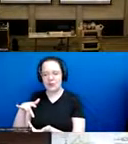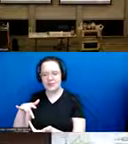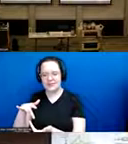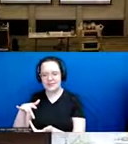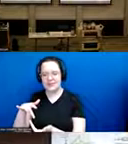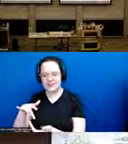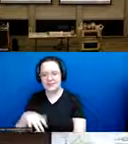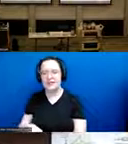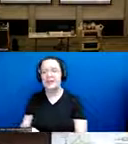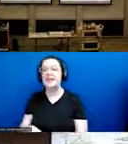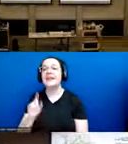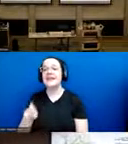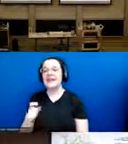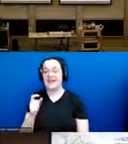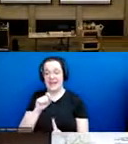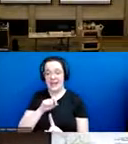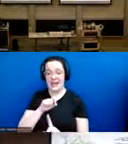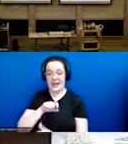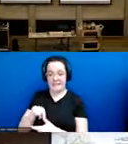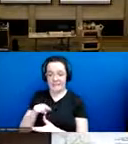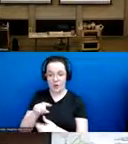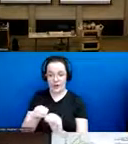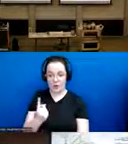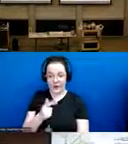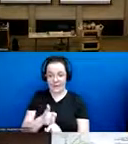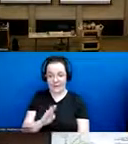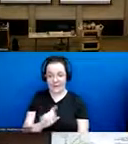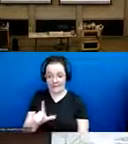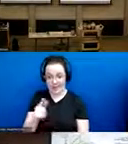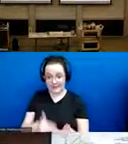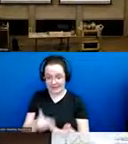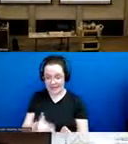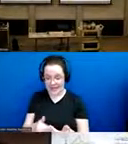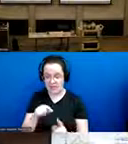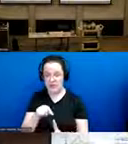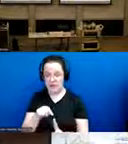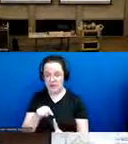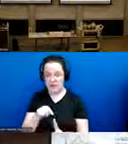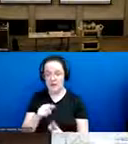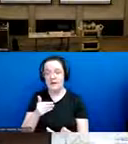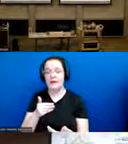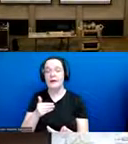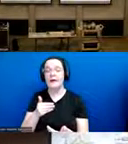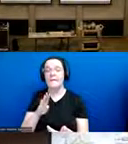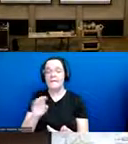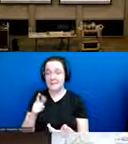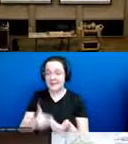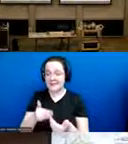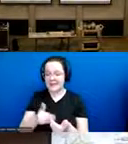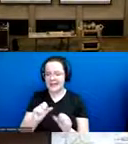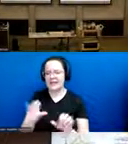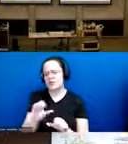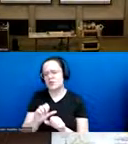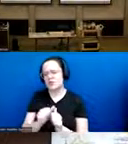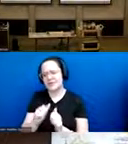inputs. Input number one is going to be the Bell state, right? So then this Bell state can be done with one of these systems, like the one that I showed you, where you have